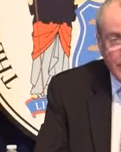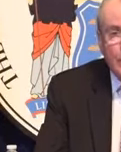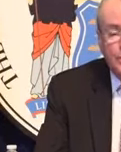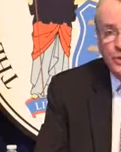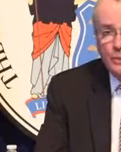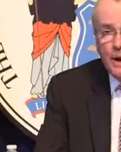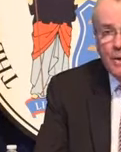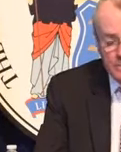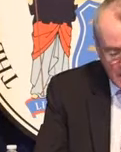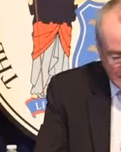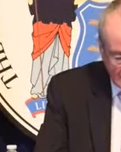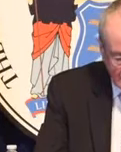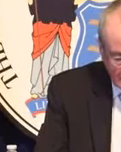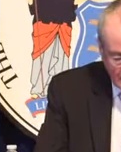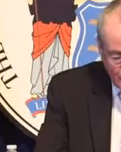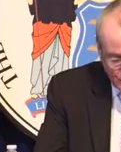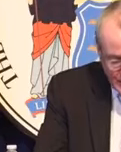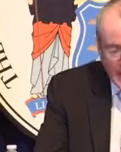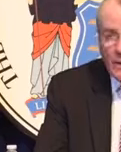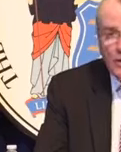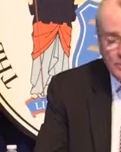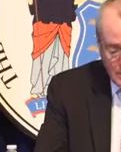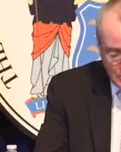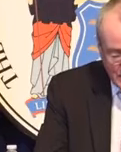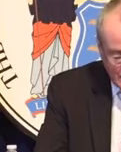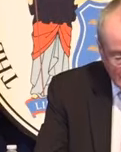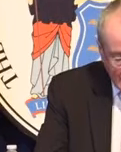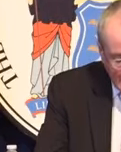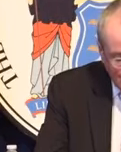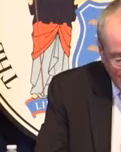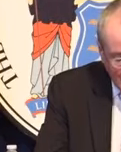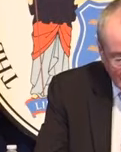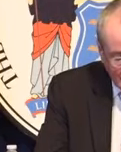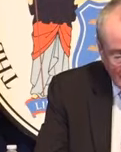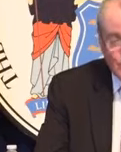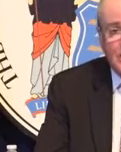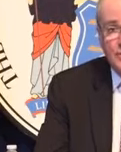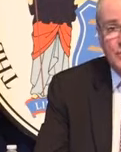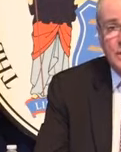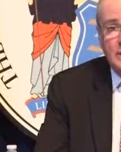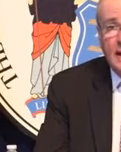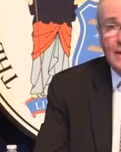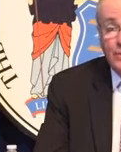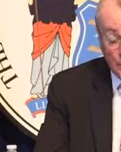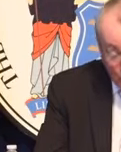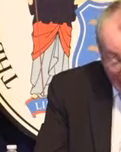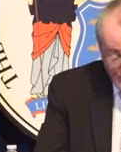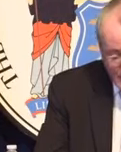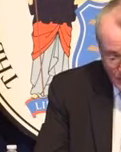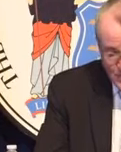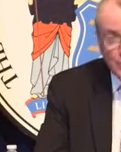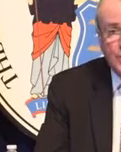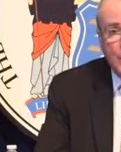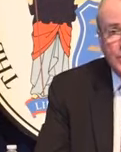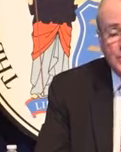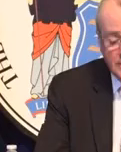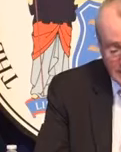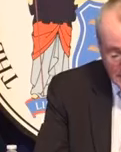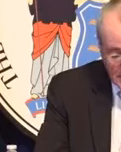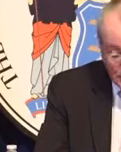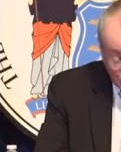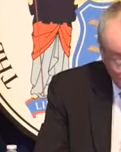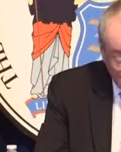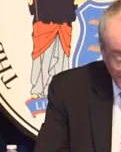numbers that I think we should all bear in mind. They should not, however, be seen in any way as lessening either the gravity of the